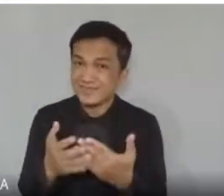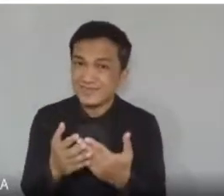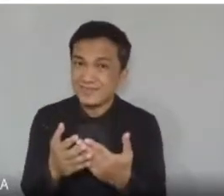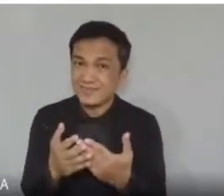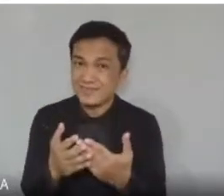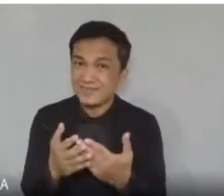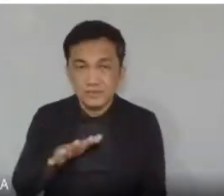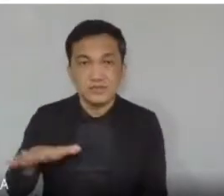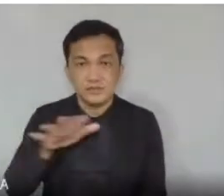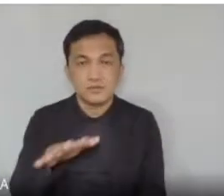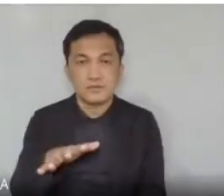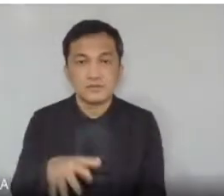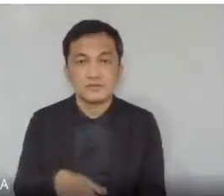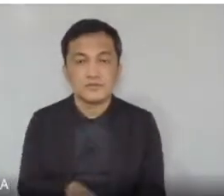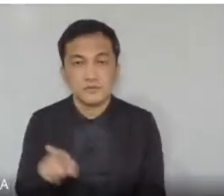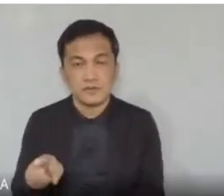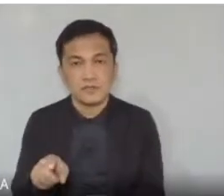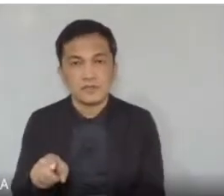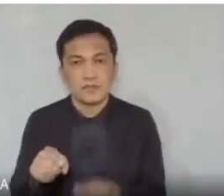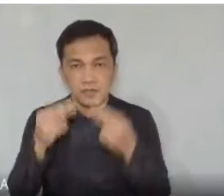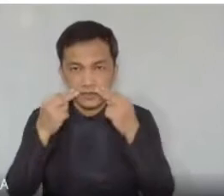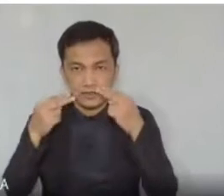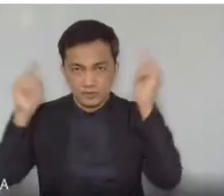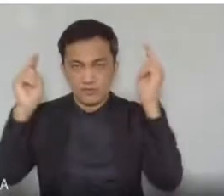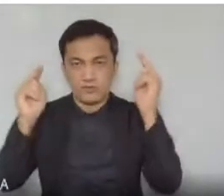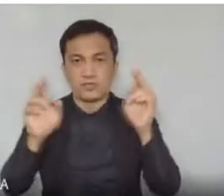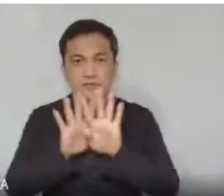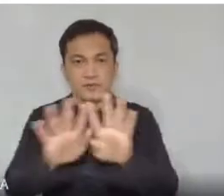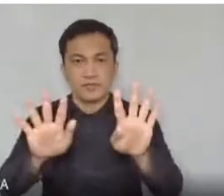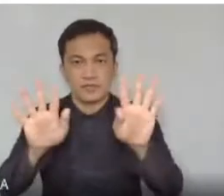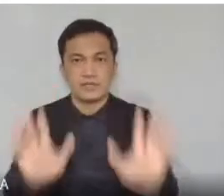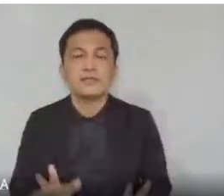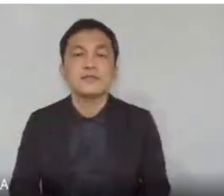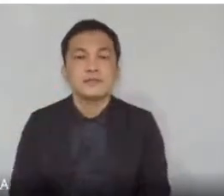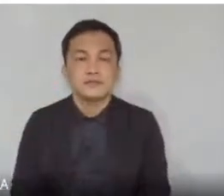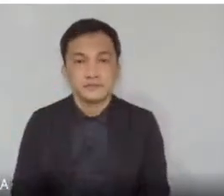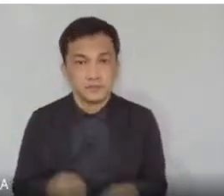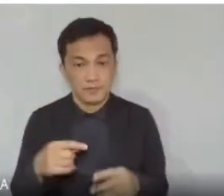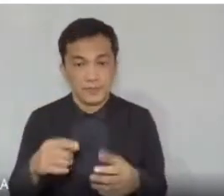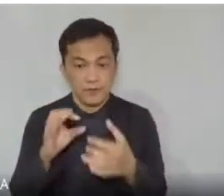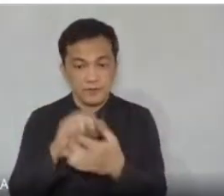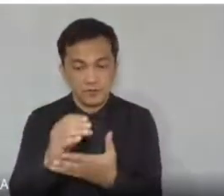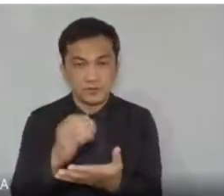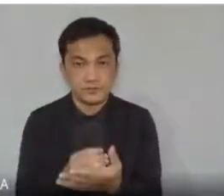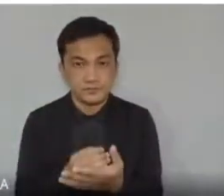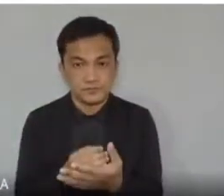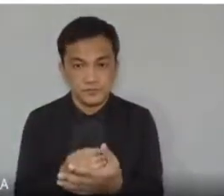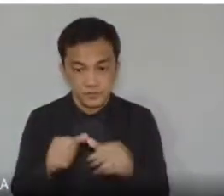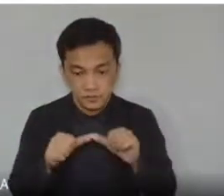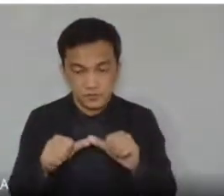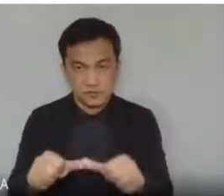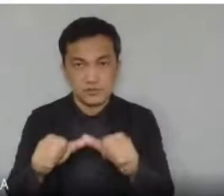When you call 1555, for example, we automatically